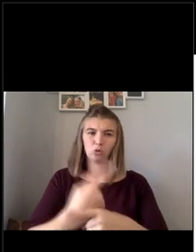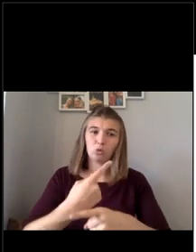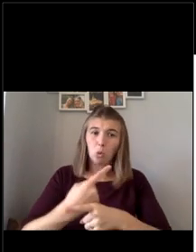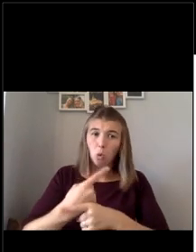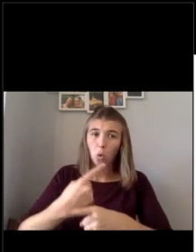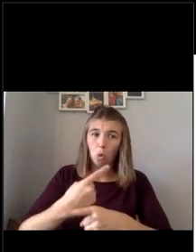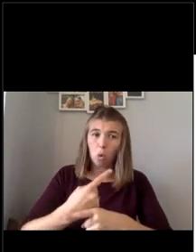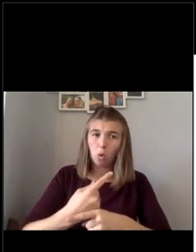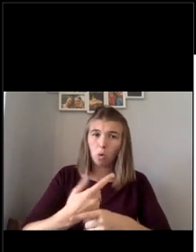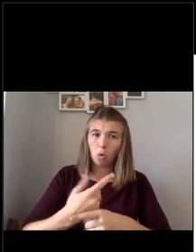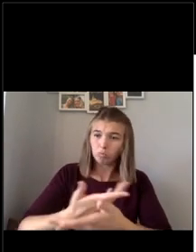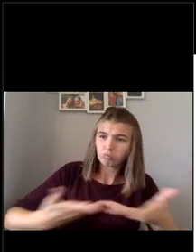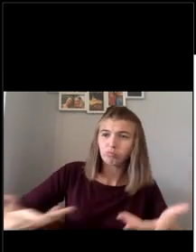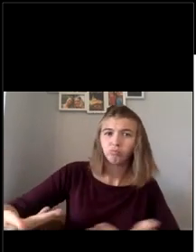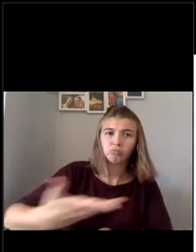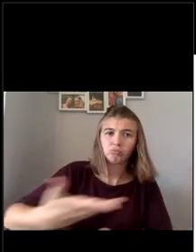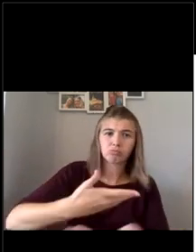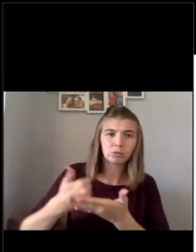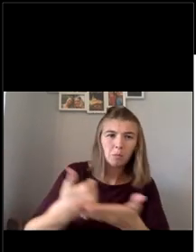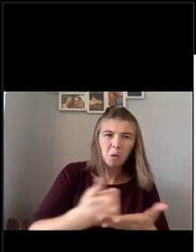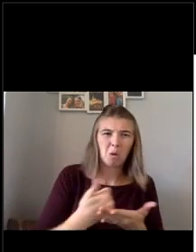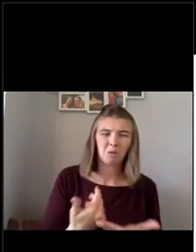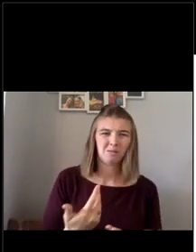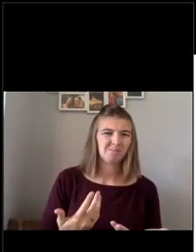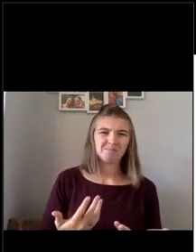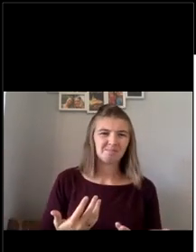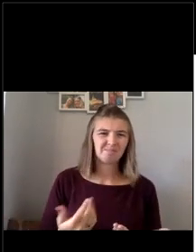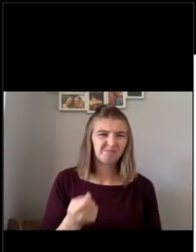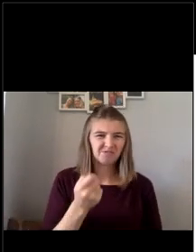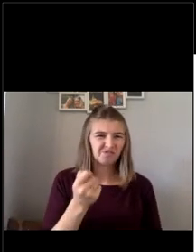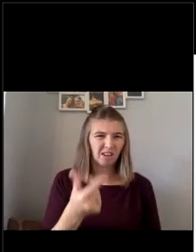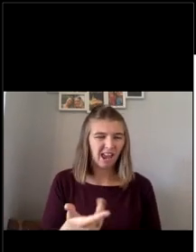or actively working towards addressing these issues.